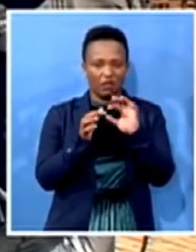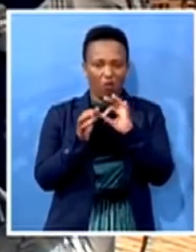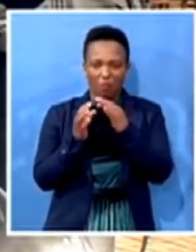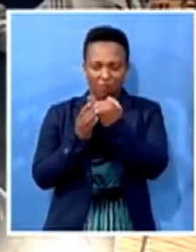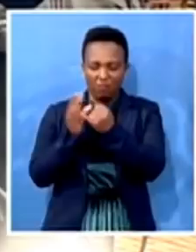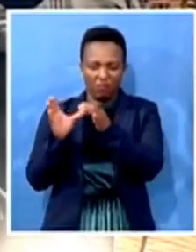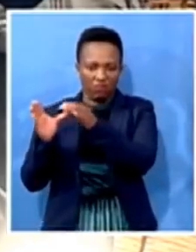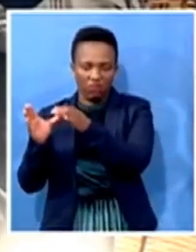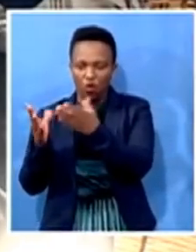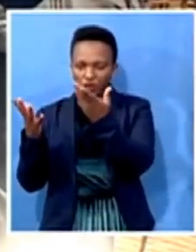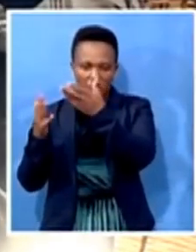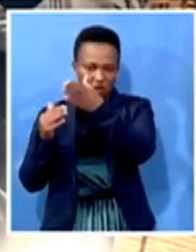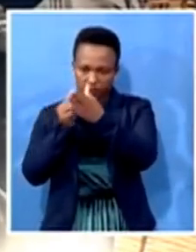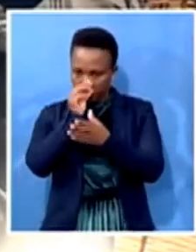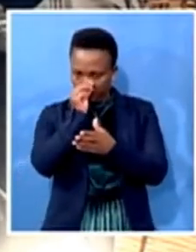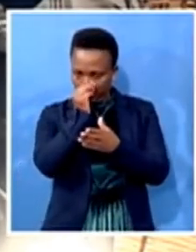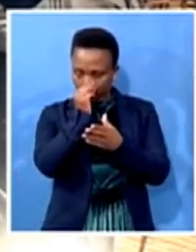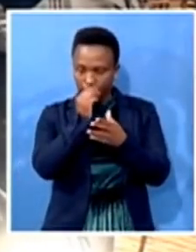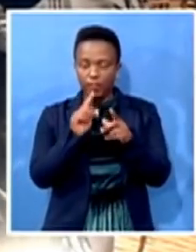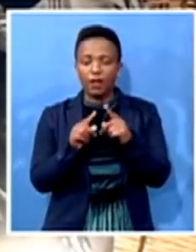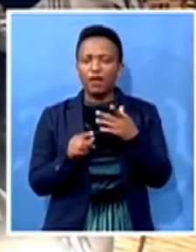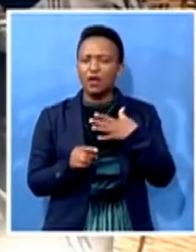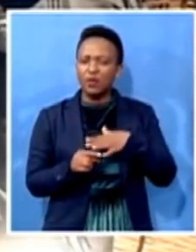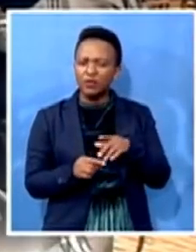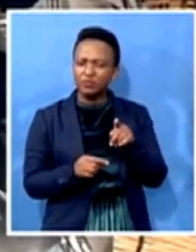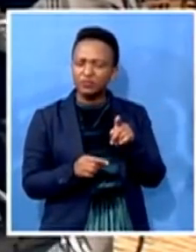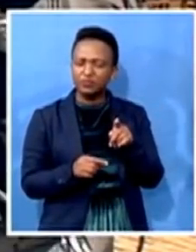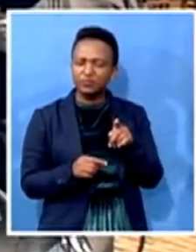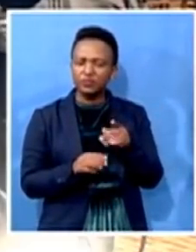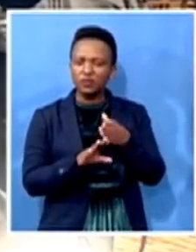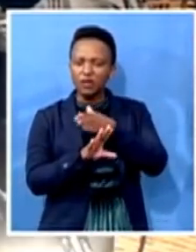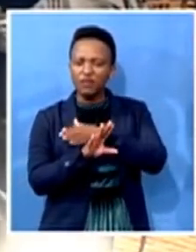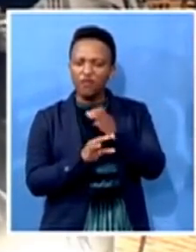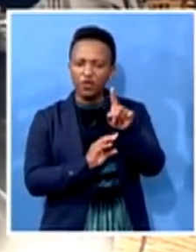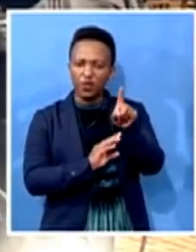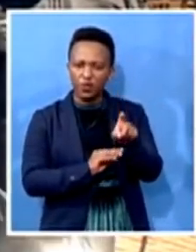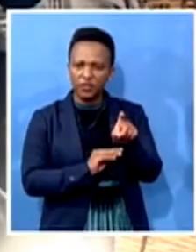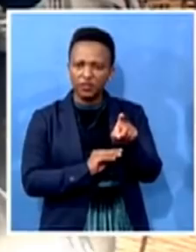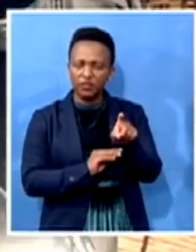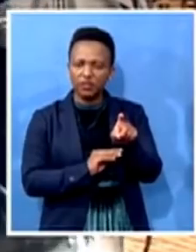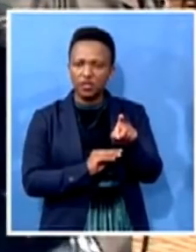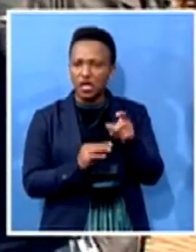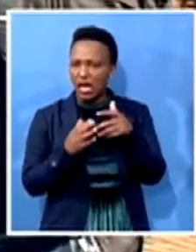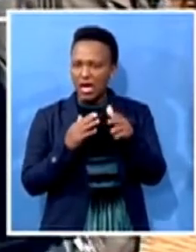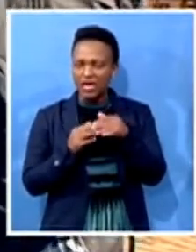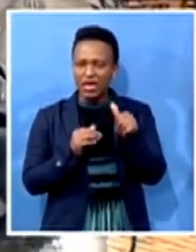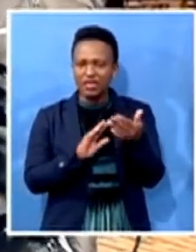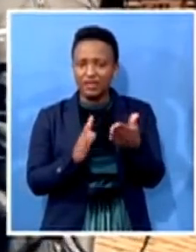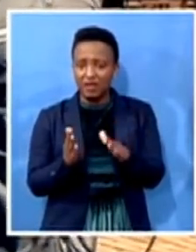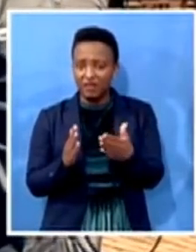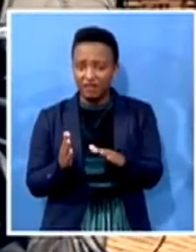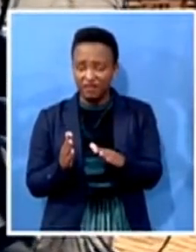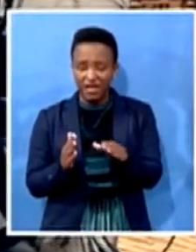wanted to circle back to the question around deaths. Have there been any other deaths at these facilities? There have not been any deaths